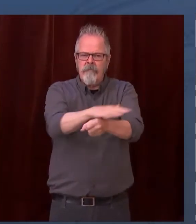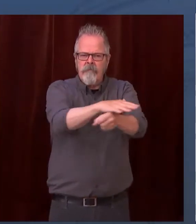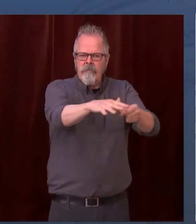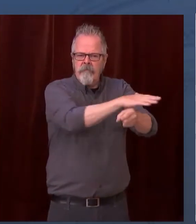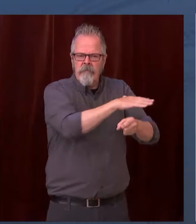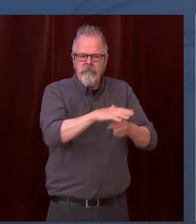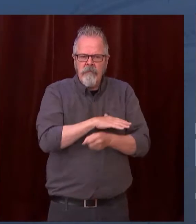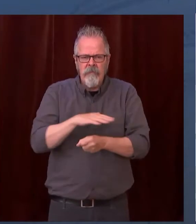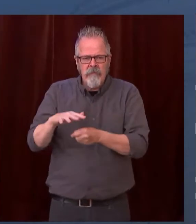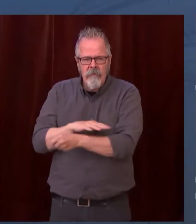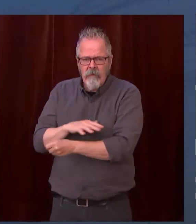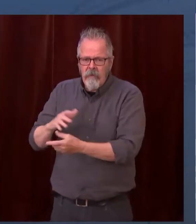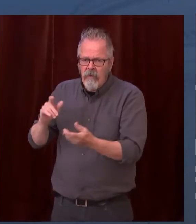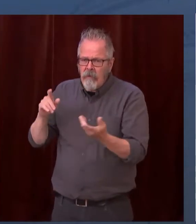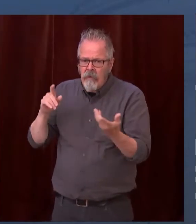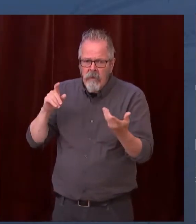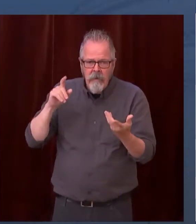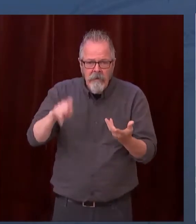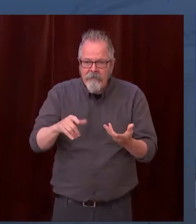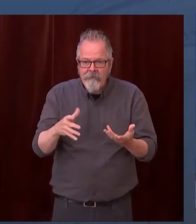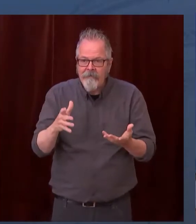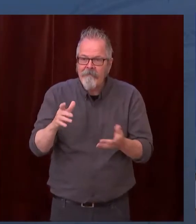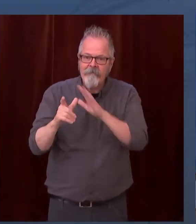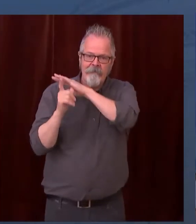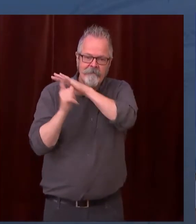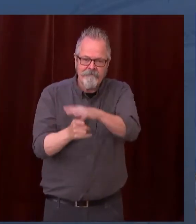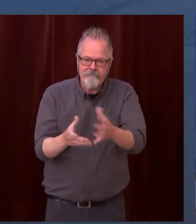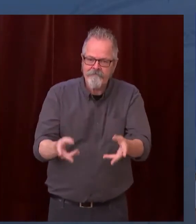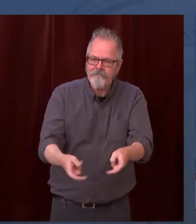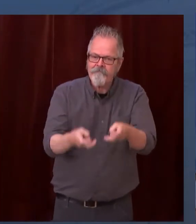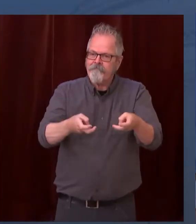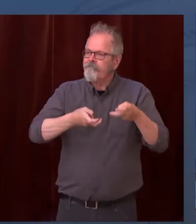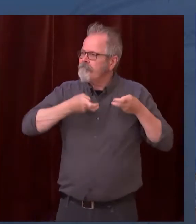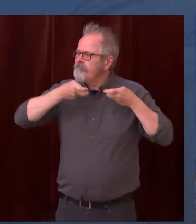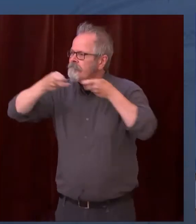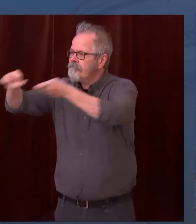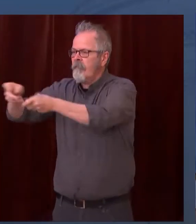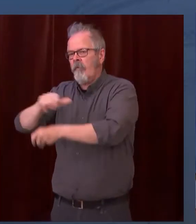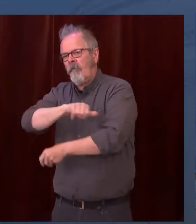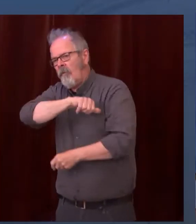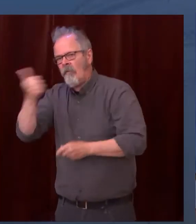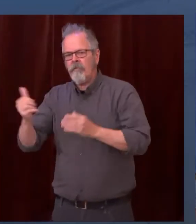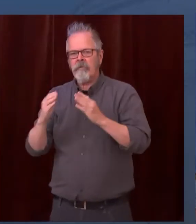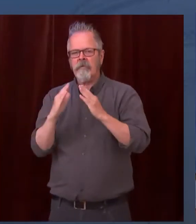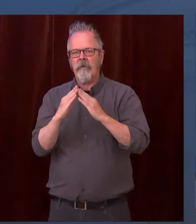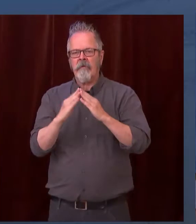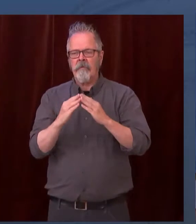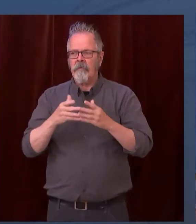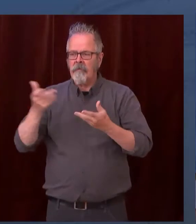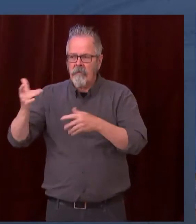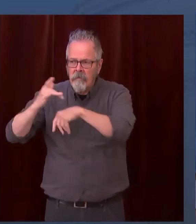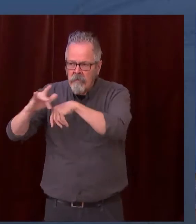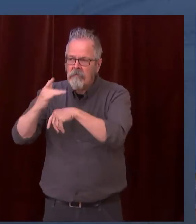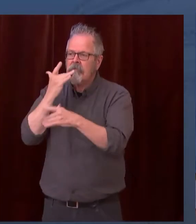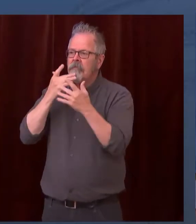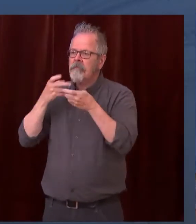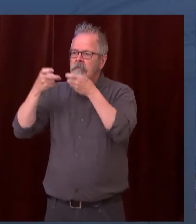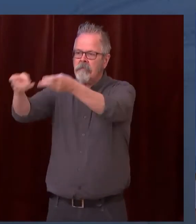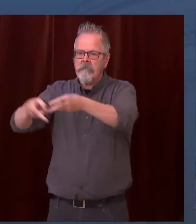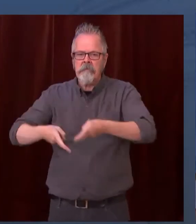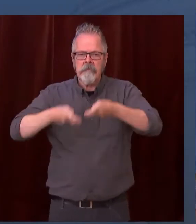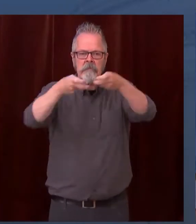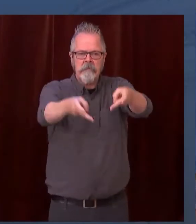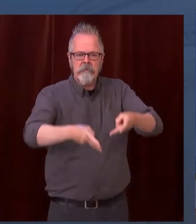and to have effective medical treatment. Second graph I'd like to show you that unfortunately this phenomenon is